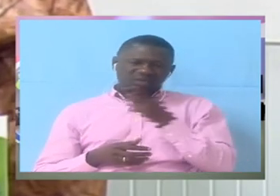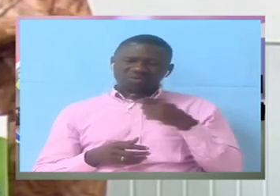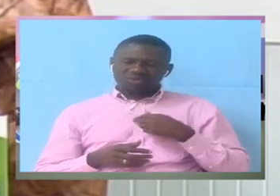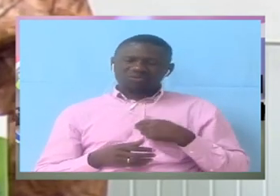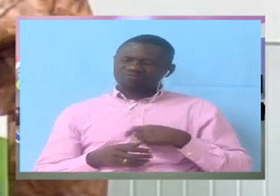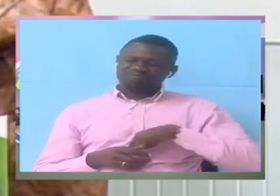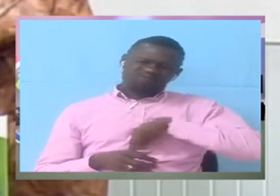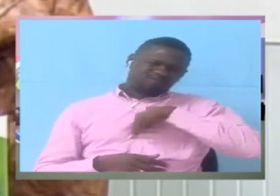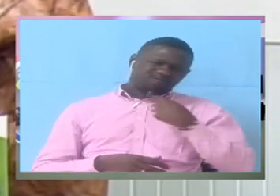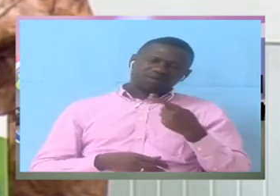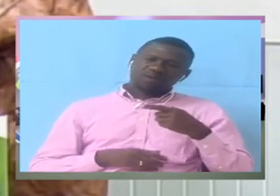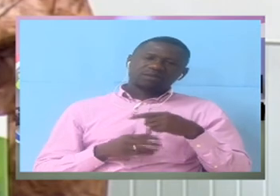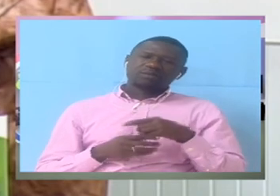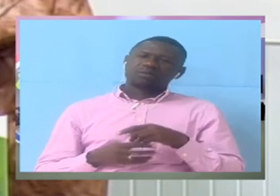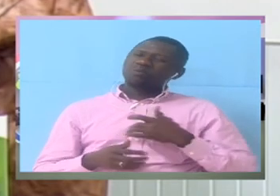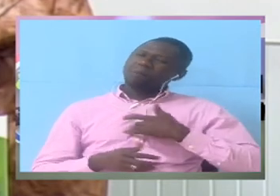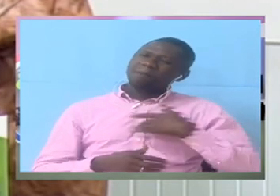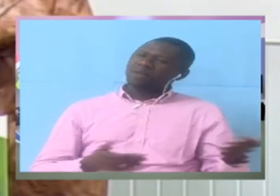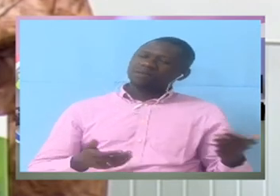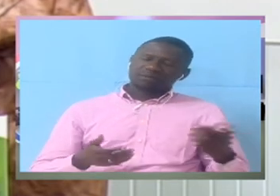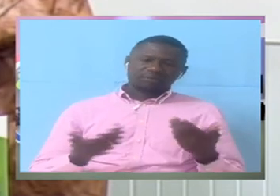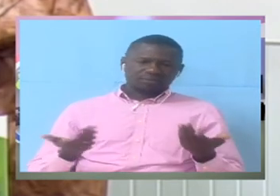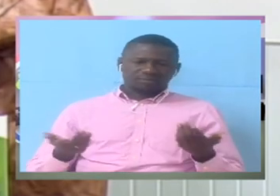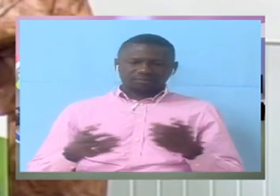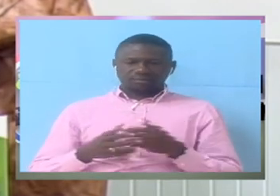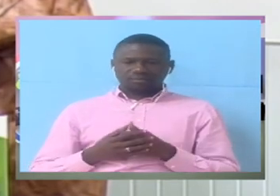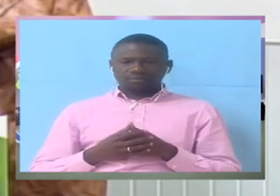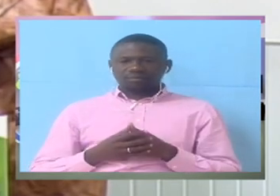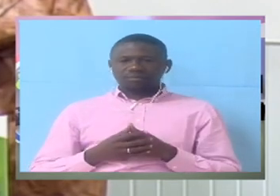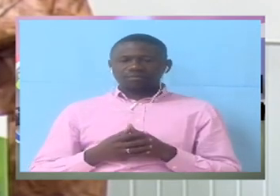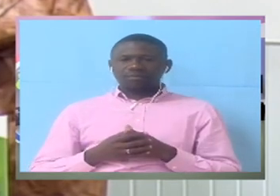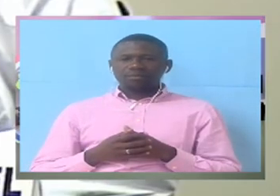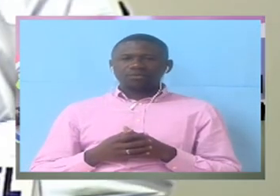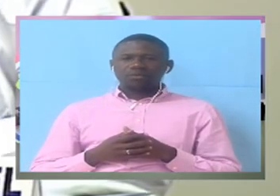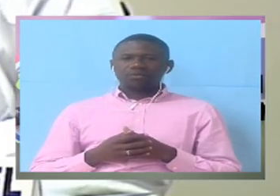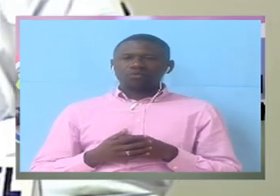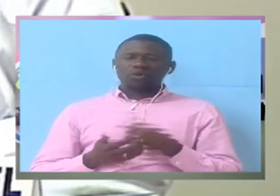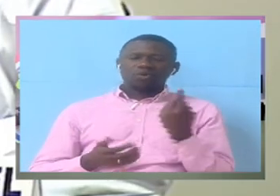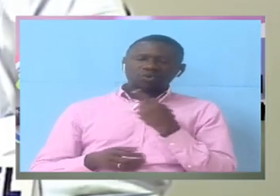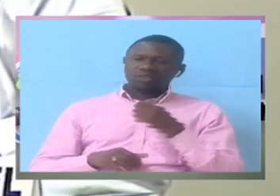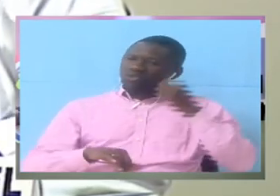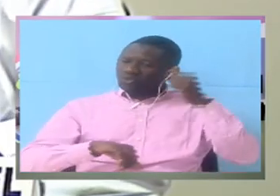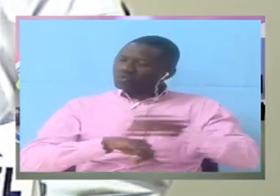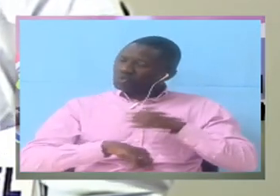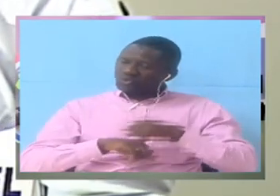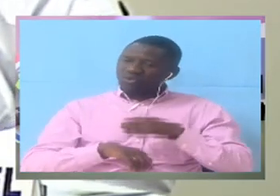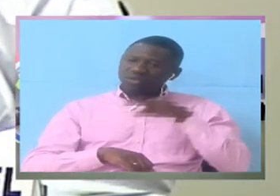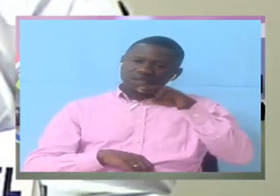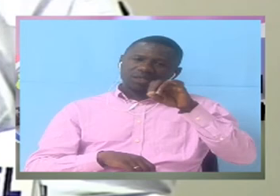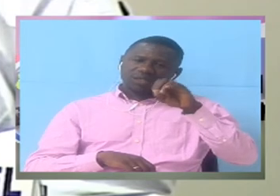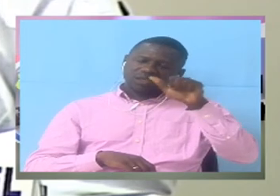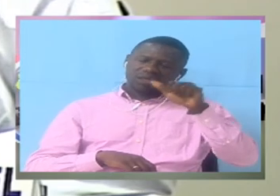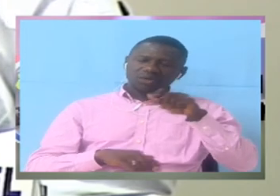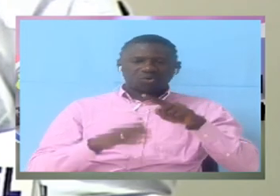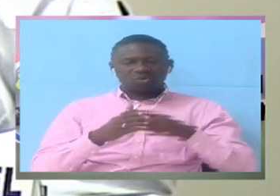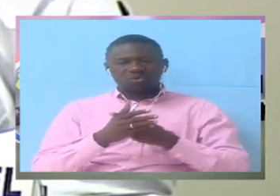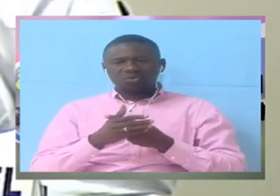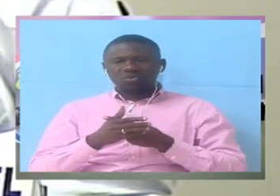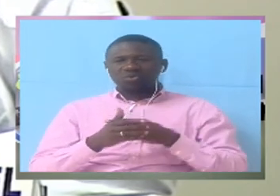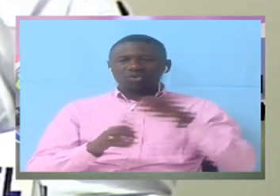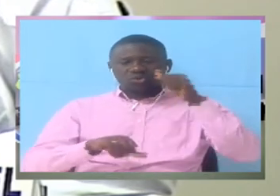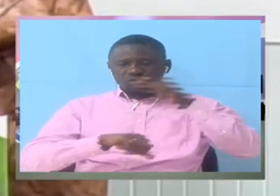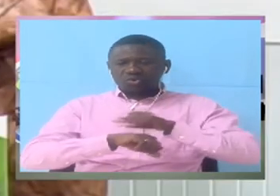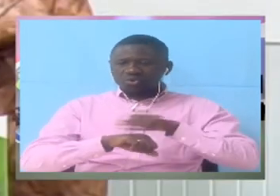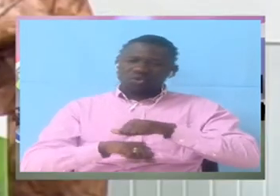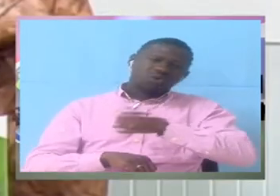were just wicked or hard-hearted. Mm-hmm. Were you only tortured at the NIA? Were you tortured elsewhere? Lang ya